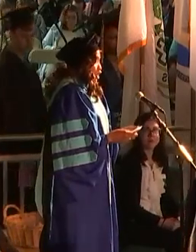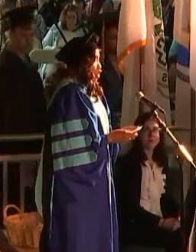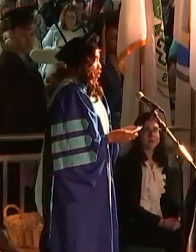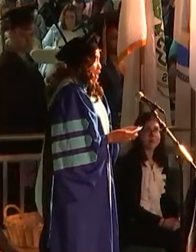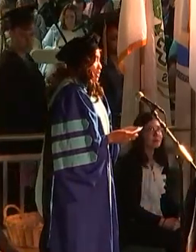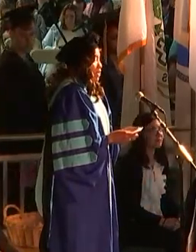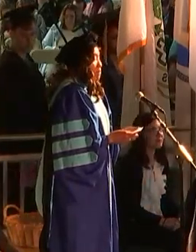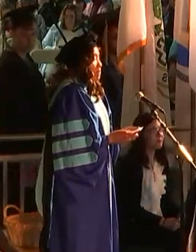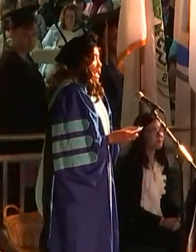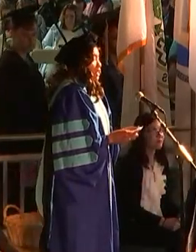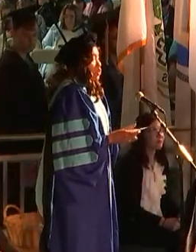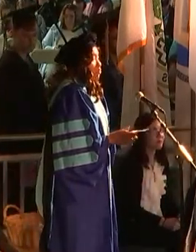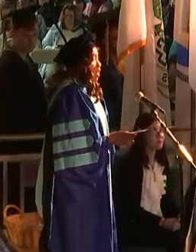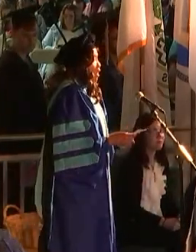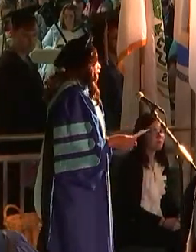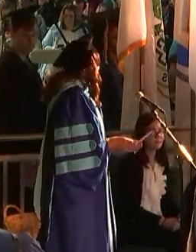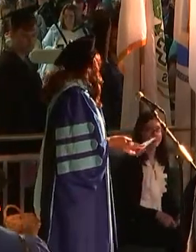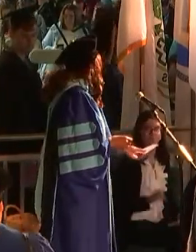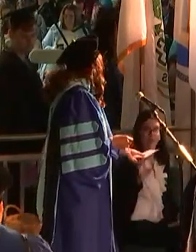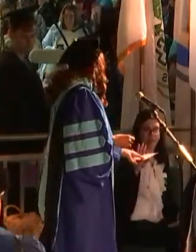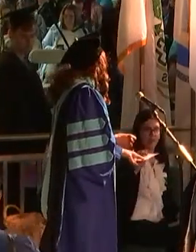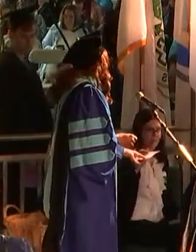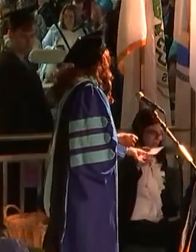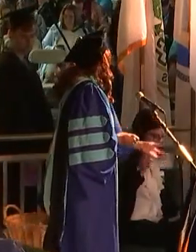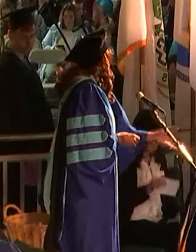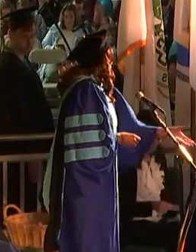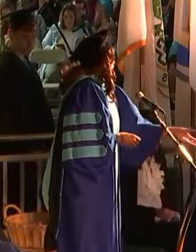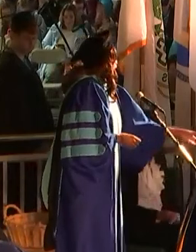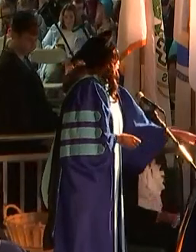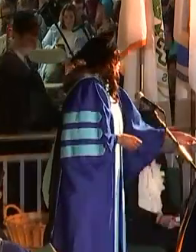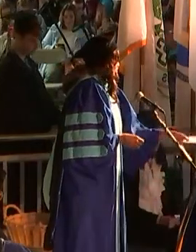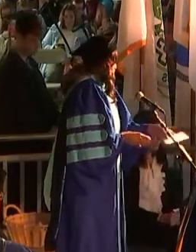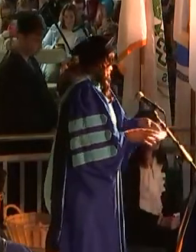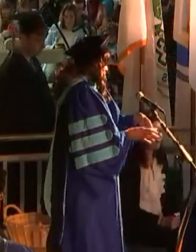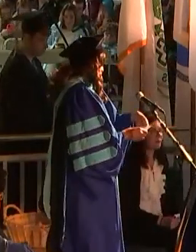Roxy Lewis, magna cum laude.